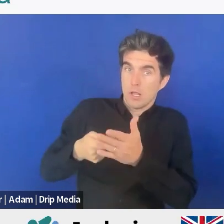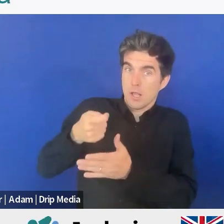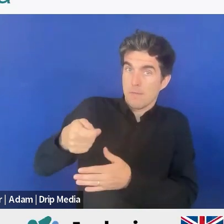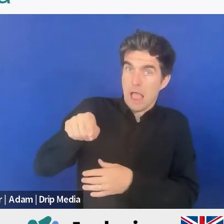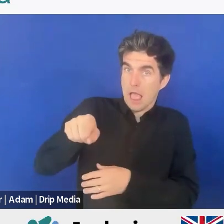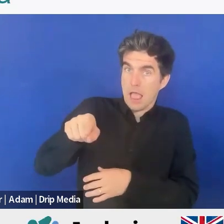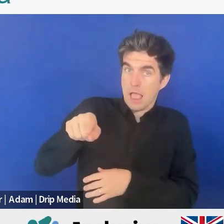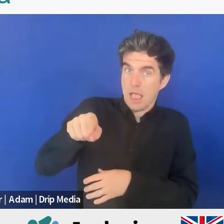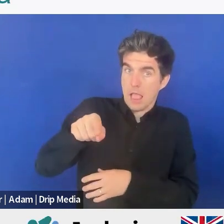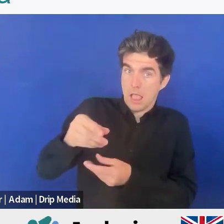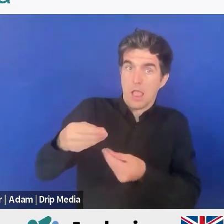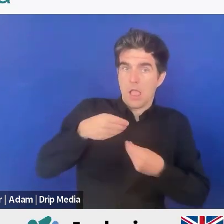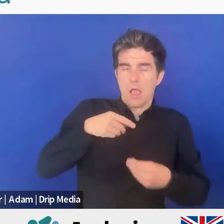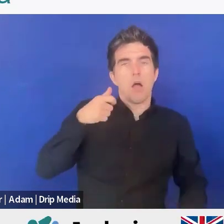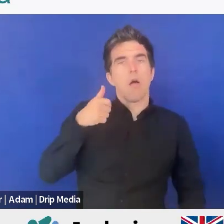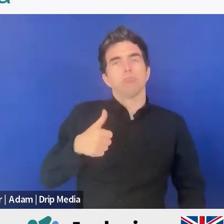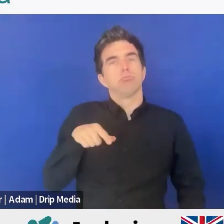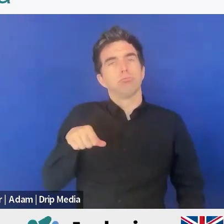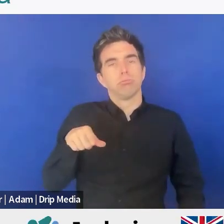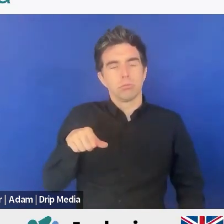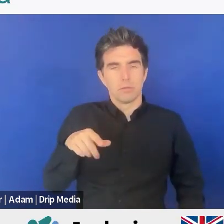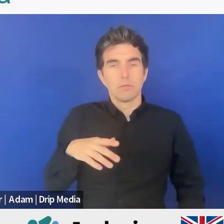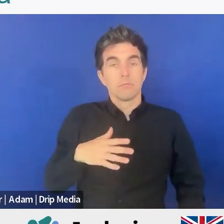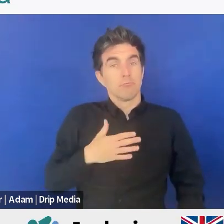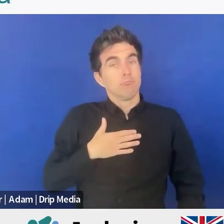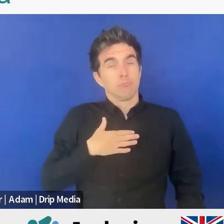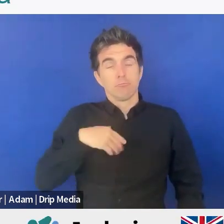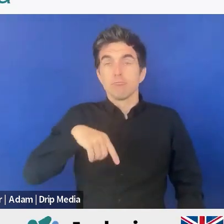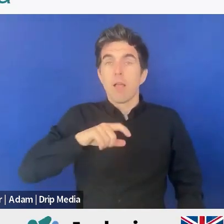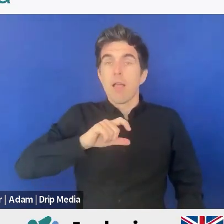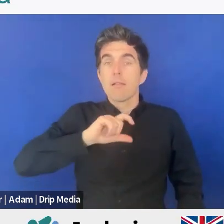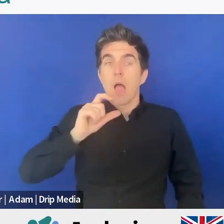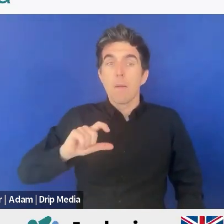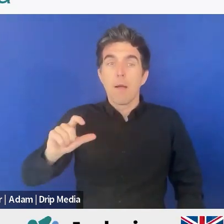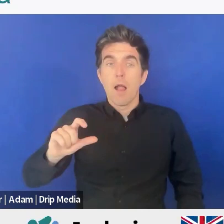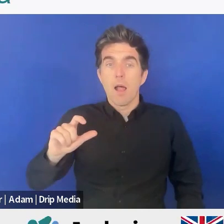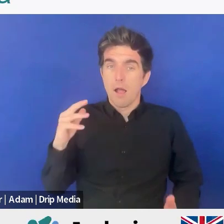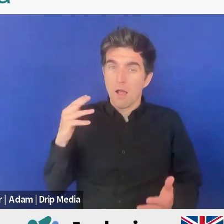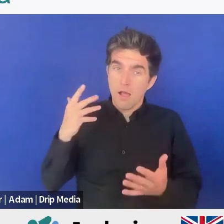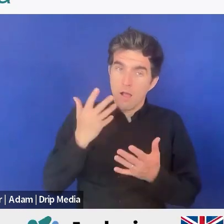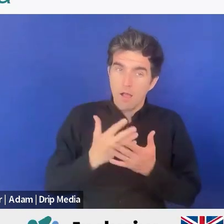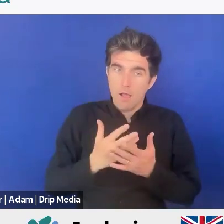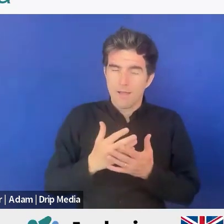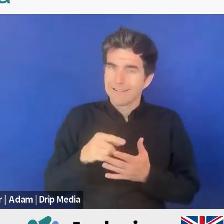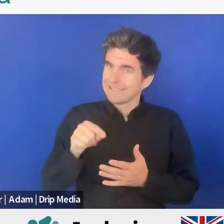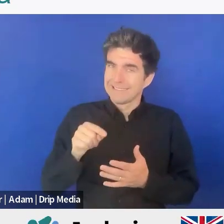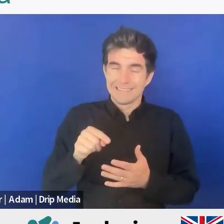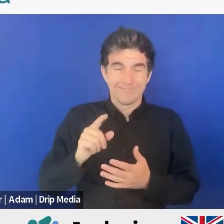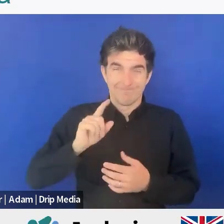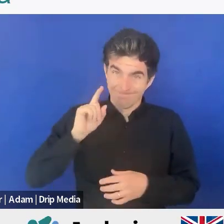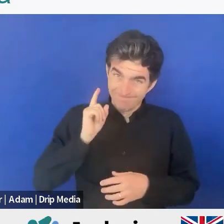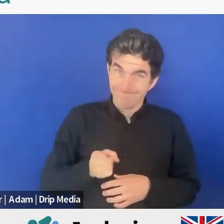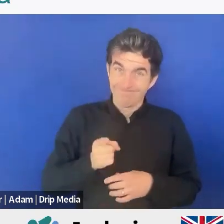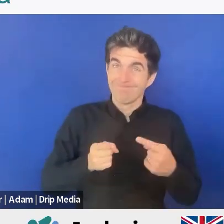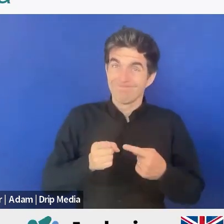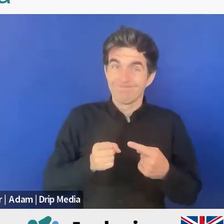not only for the project success, but also for the long-term ownership of the inclusive education.